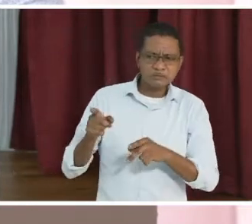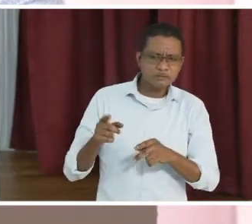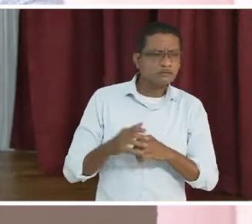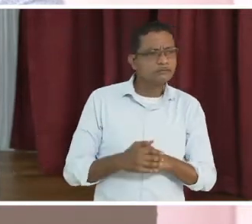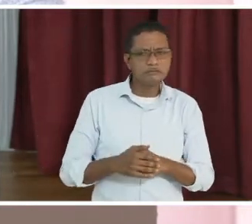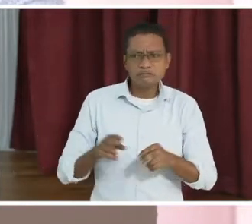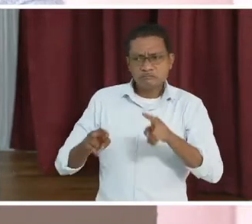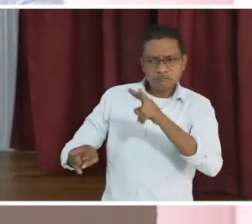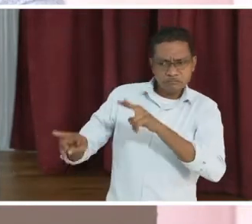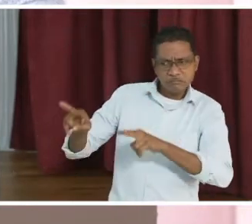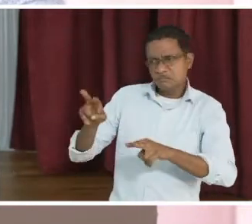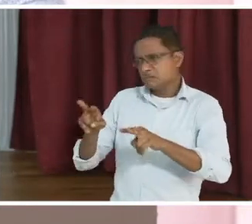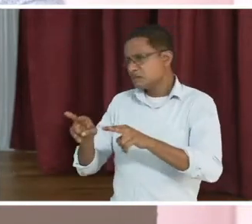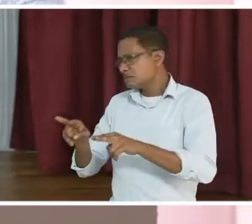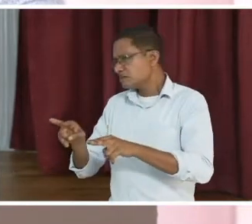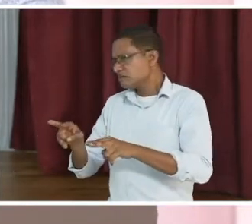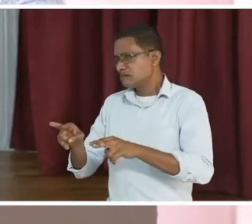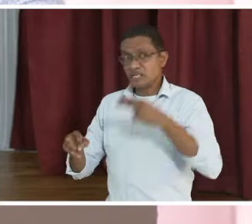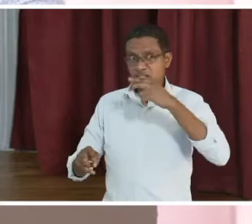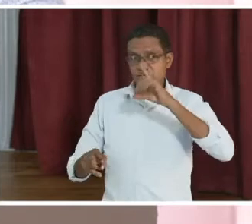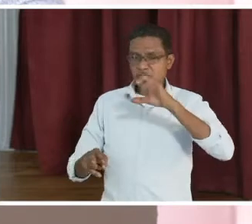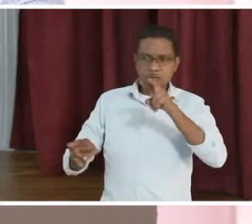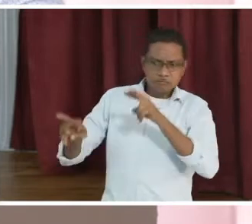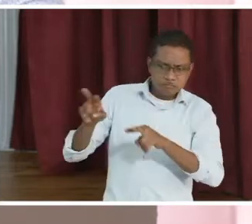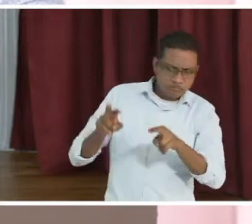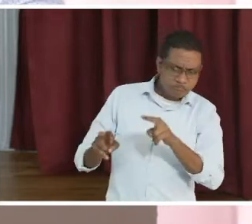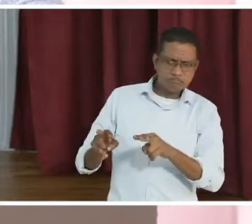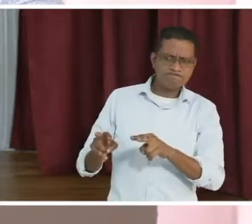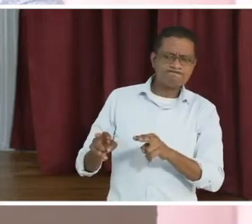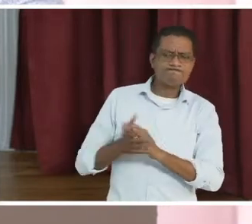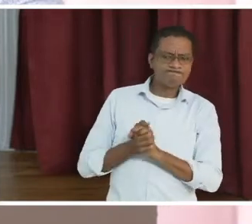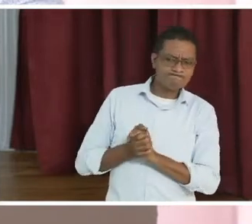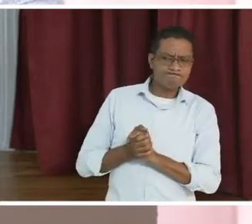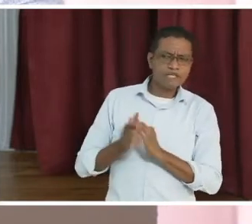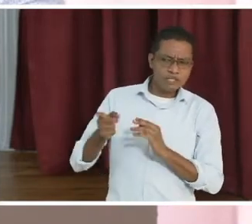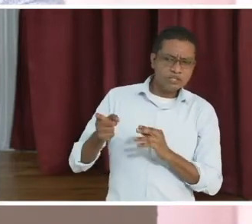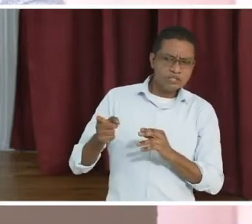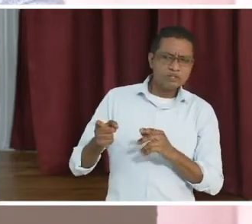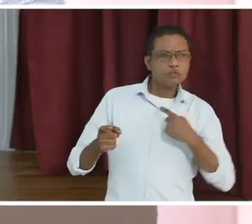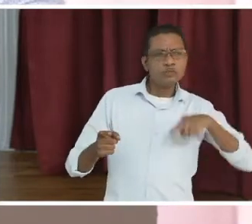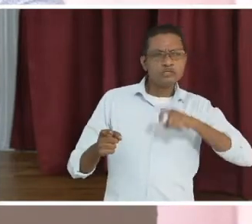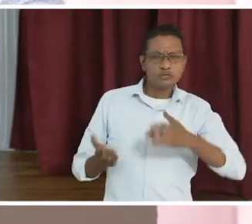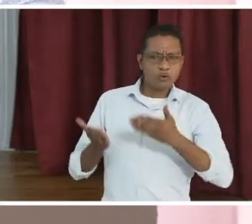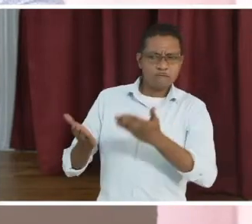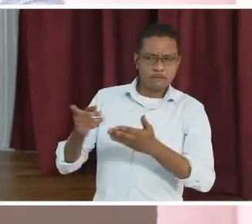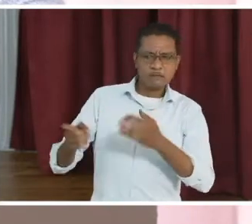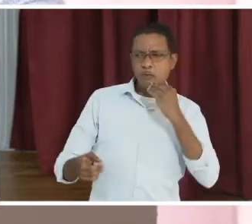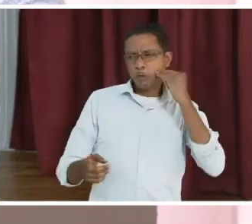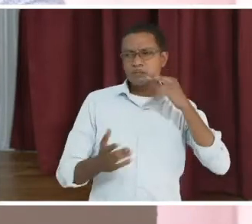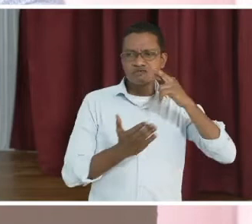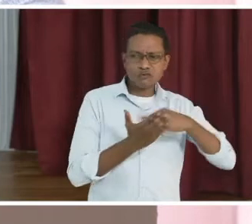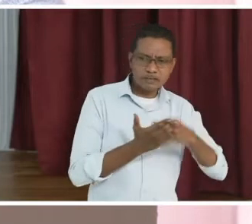determines if they qualify for purchase, so they can move forward to one of the new way homes process, where we would transition them across